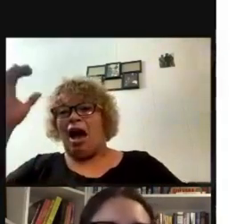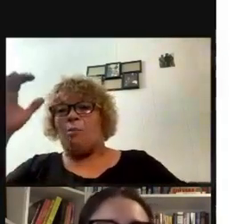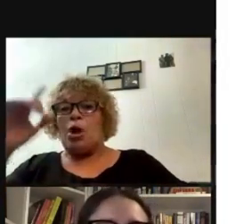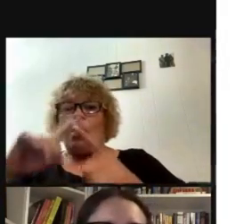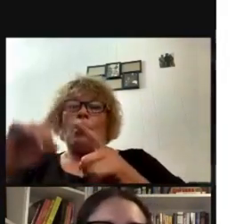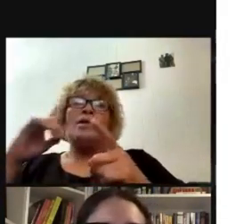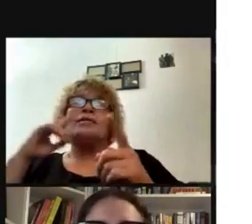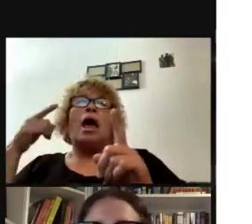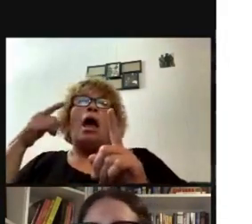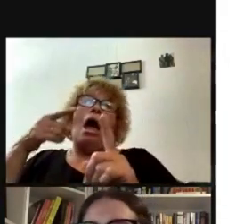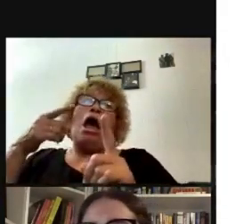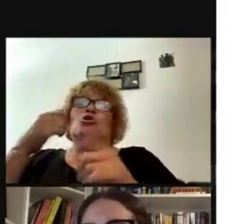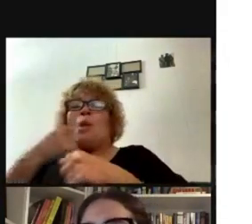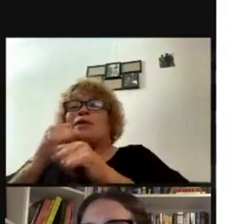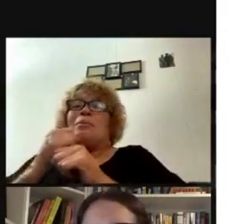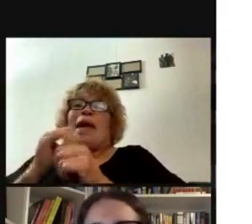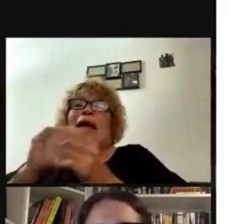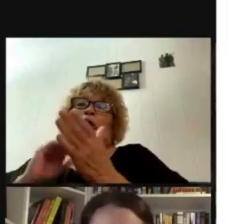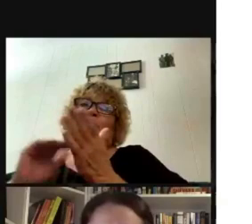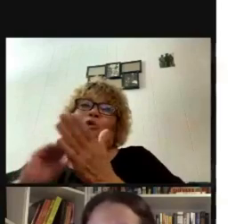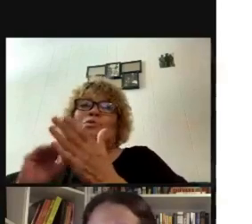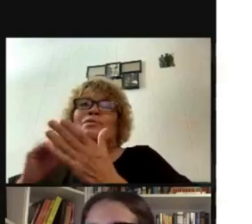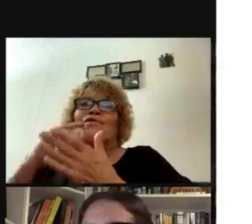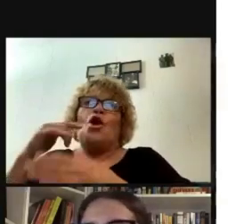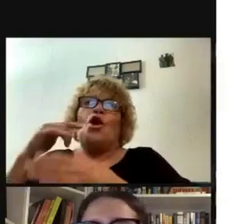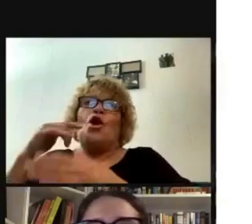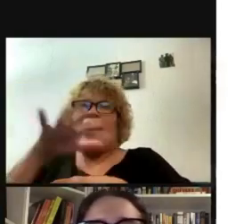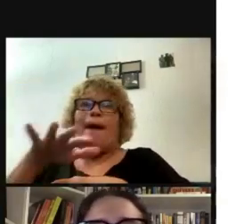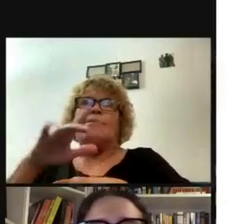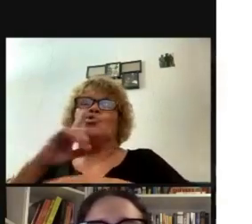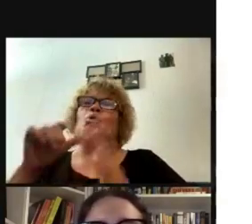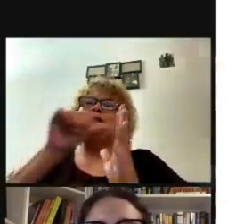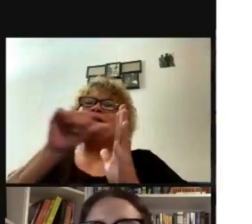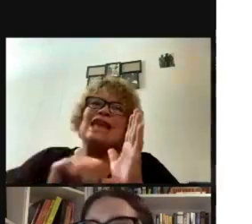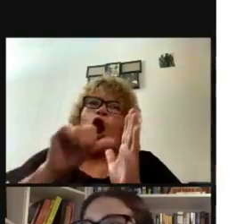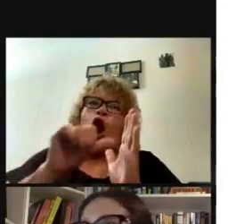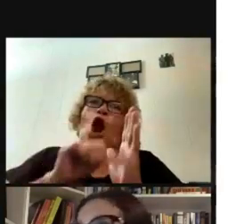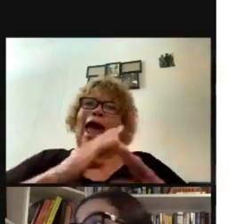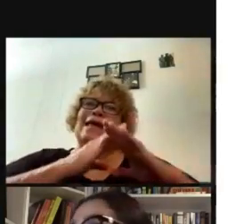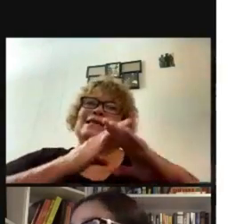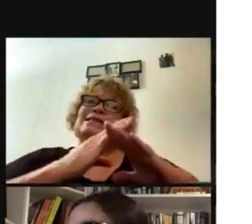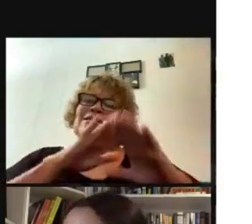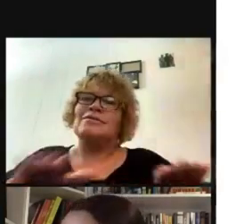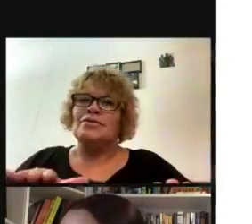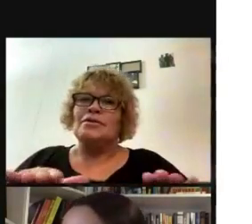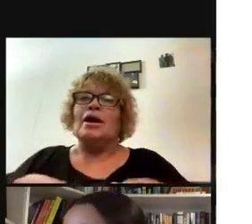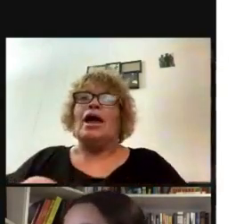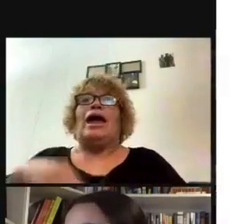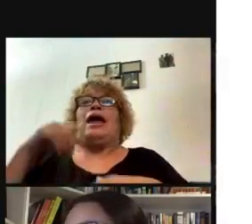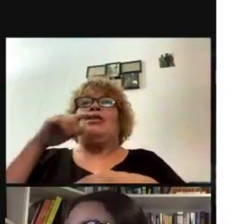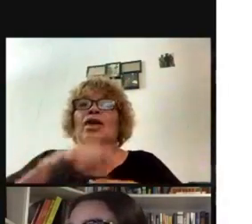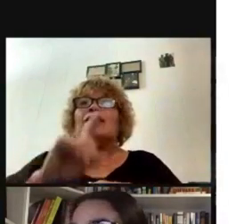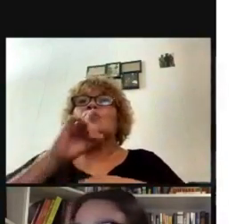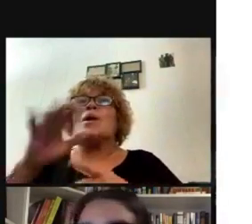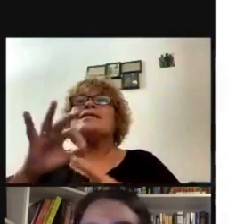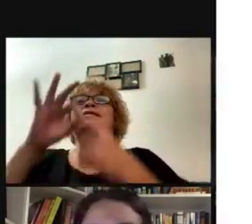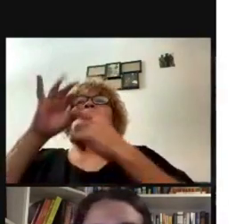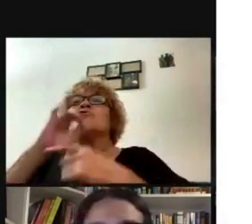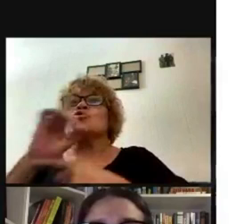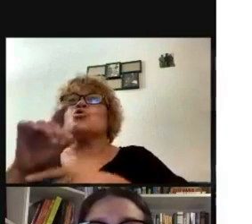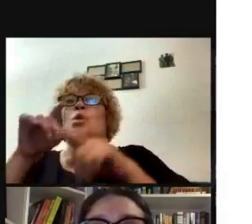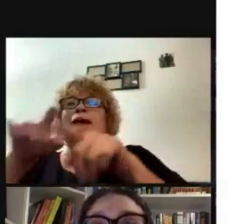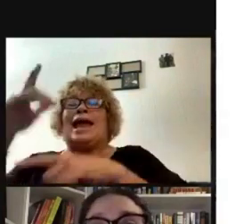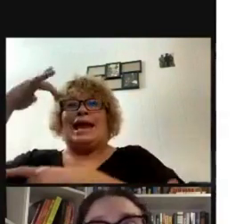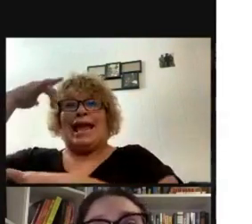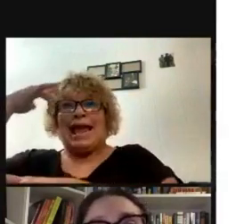to rationalizing state interventions like sterilization. And this was especially true in